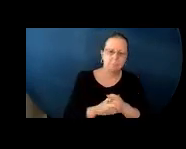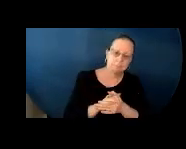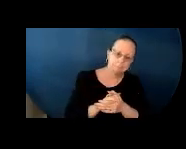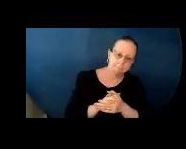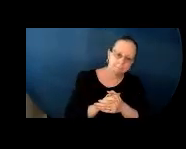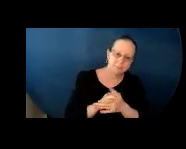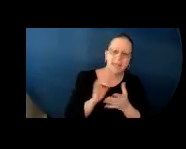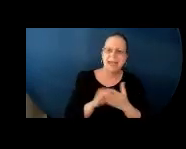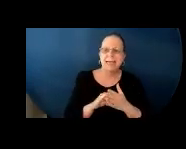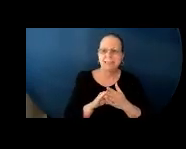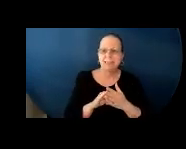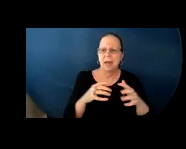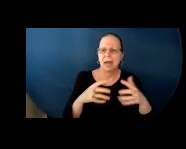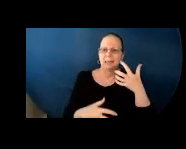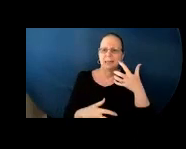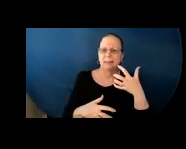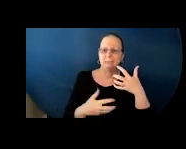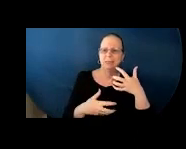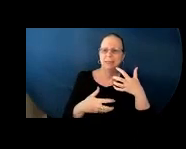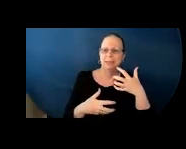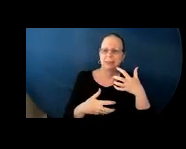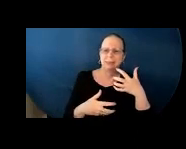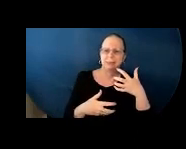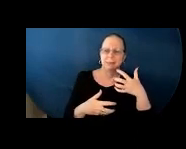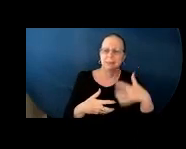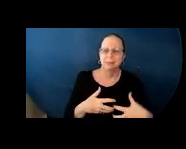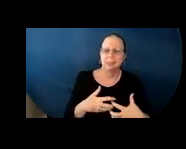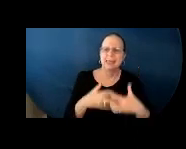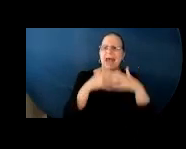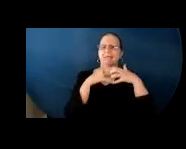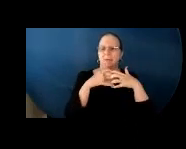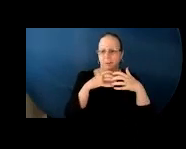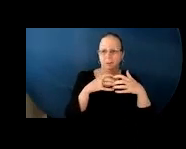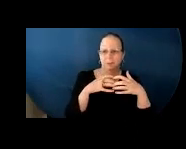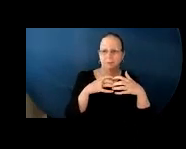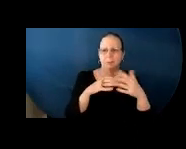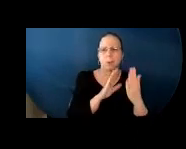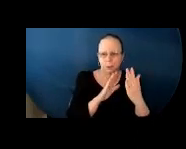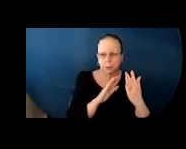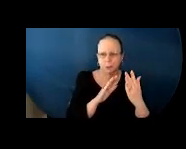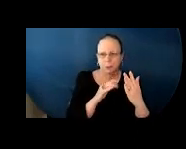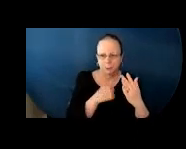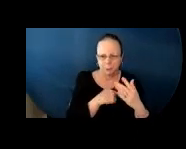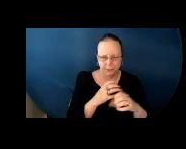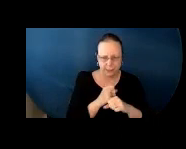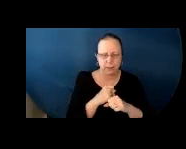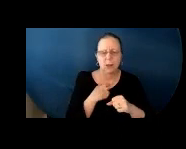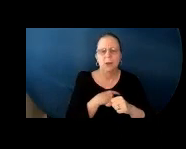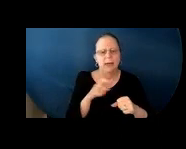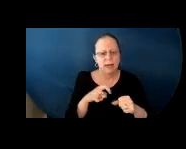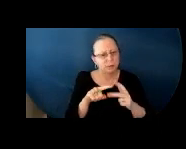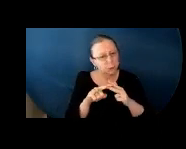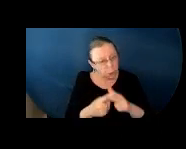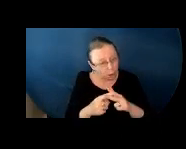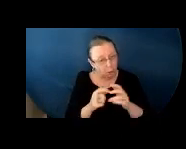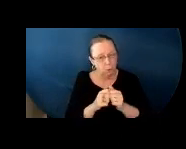it's a scaffolded approach, and that's not always the approach we take. And so what I mean is we've got to start with a certain number